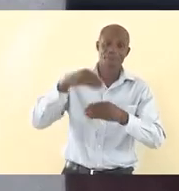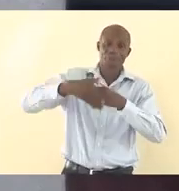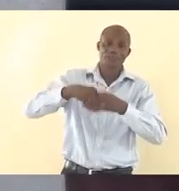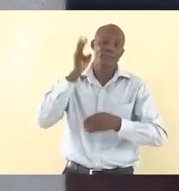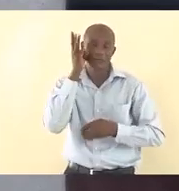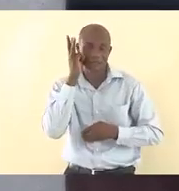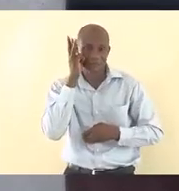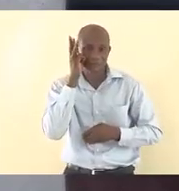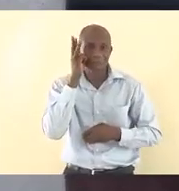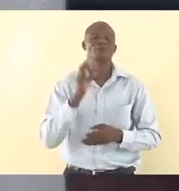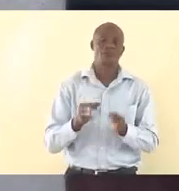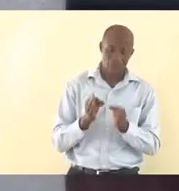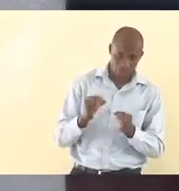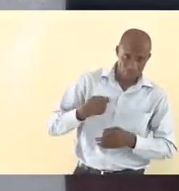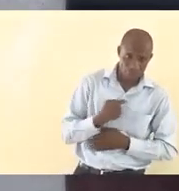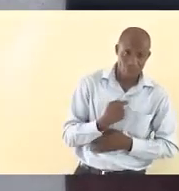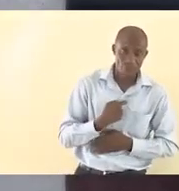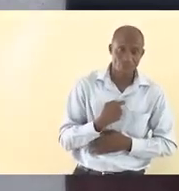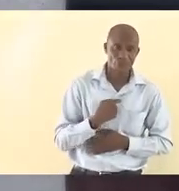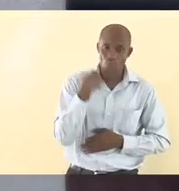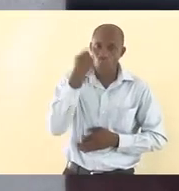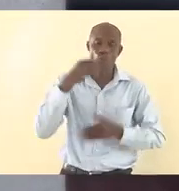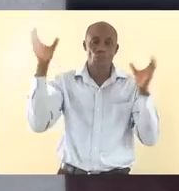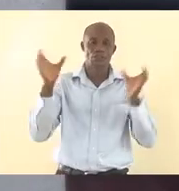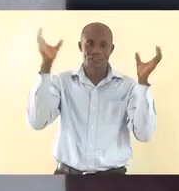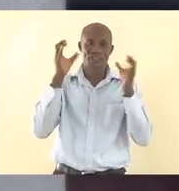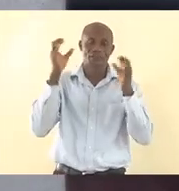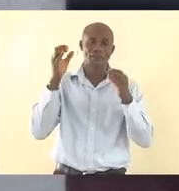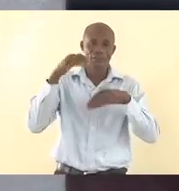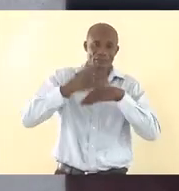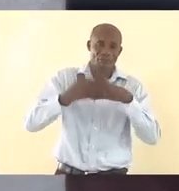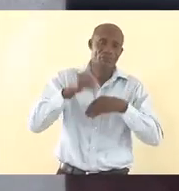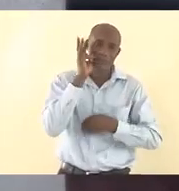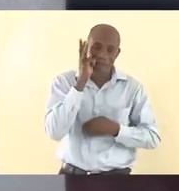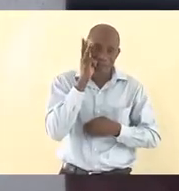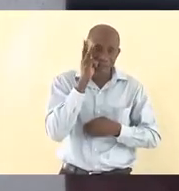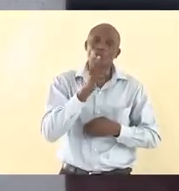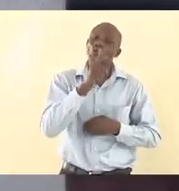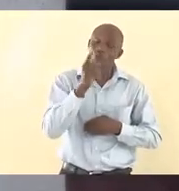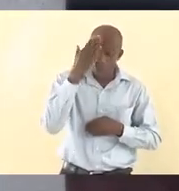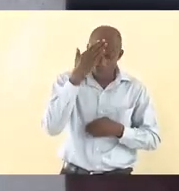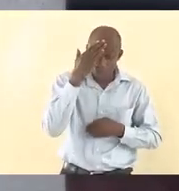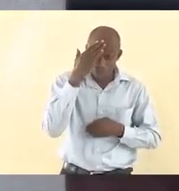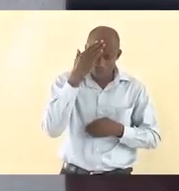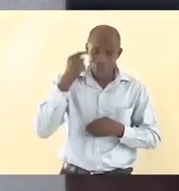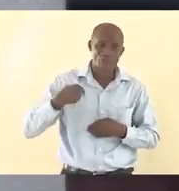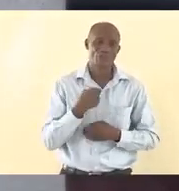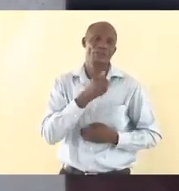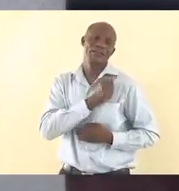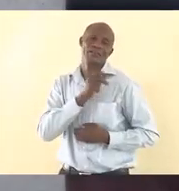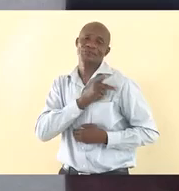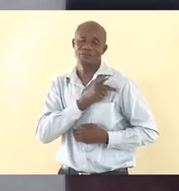if we who celebrate the Eucharist really know what, really appreciate what this body of Christ means.